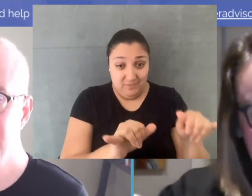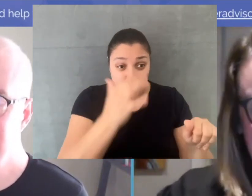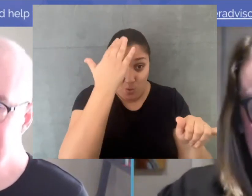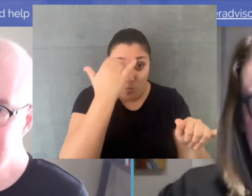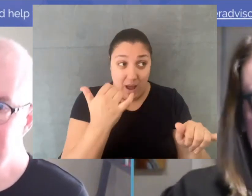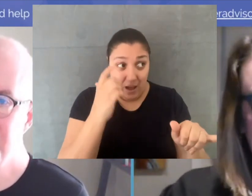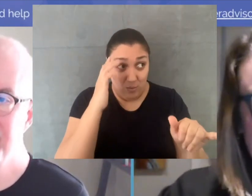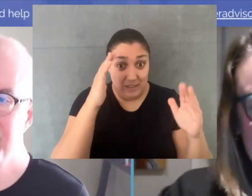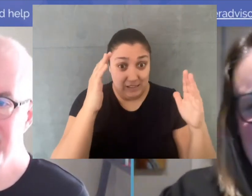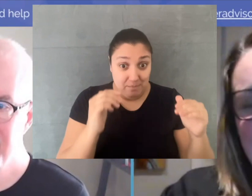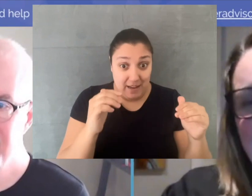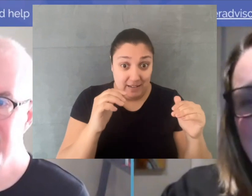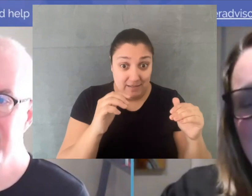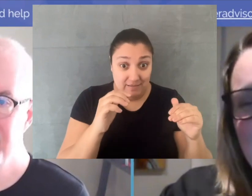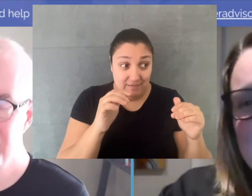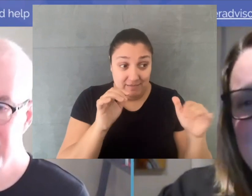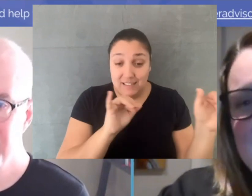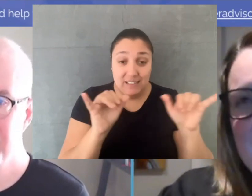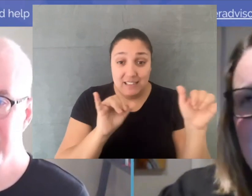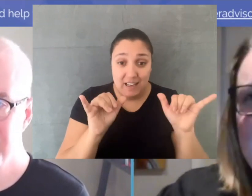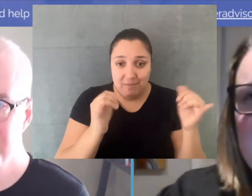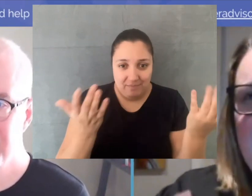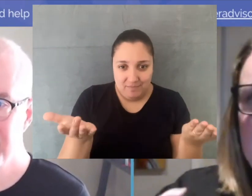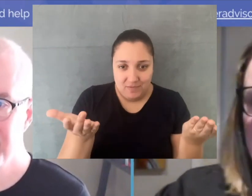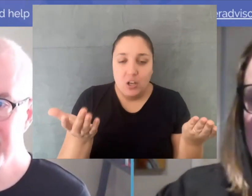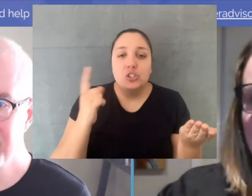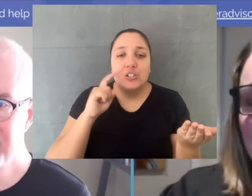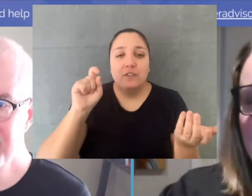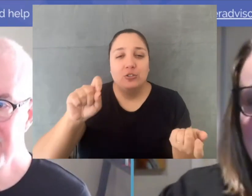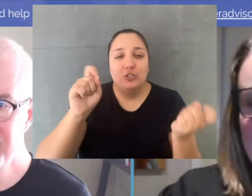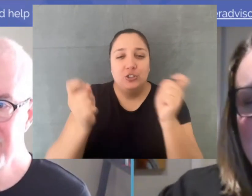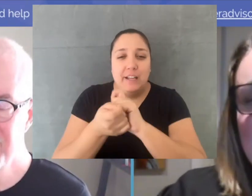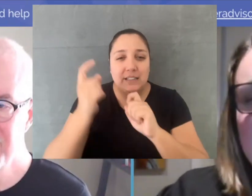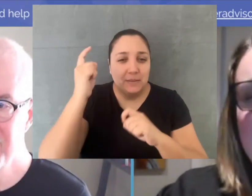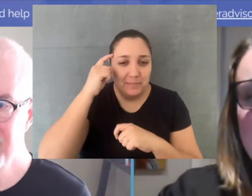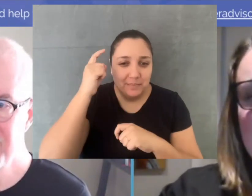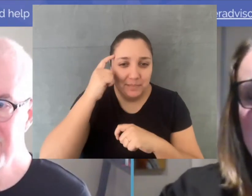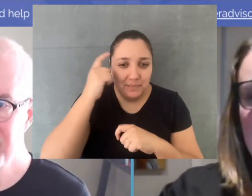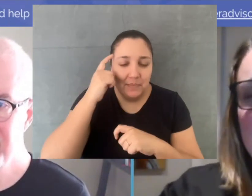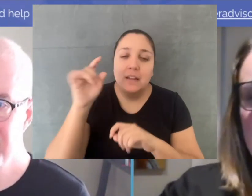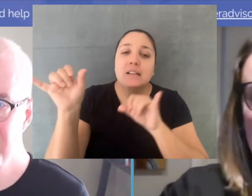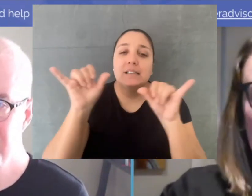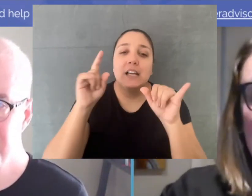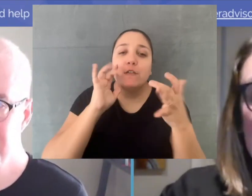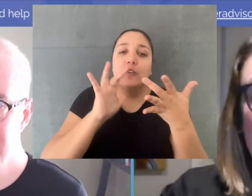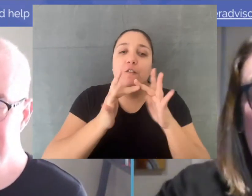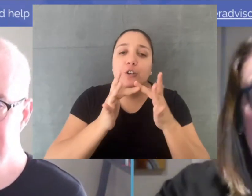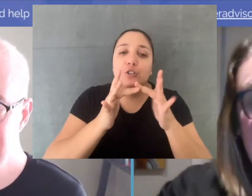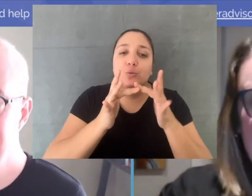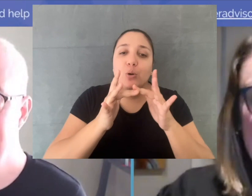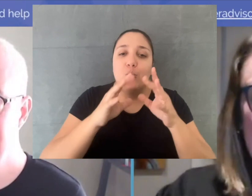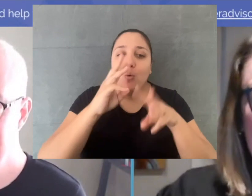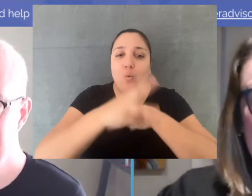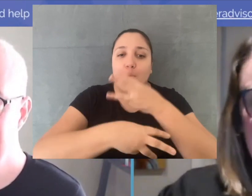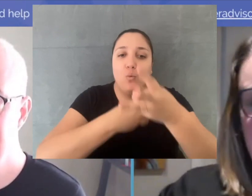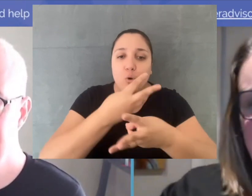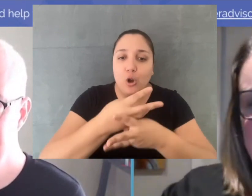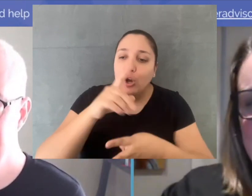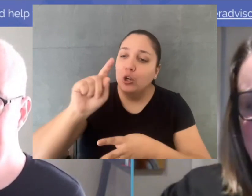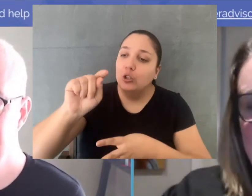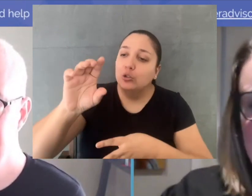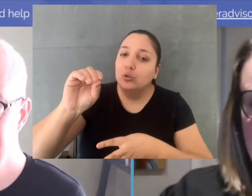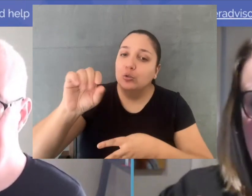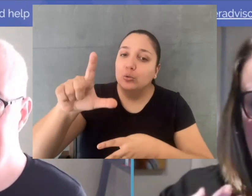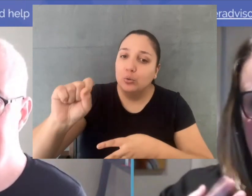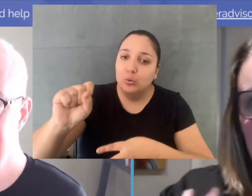why should we expect anyone else to? And so starting to change that mentality, especially in this new virtual climate that we have and these tools that we have